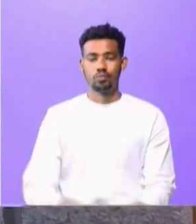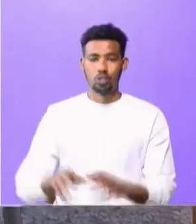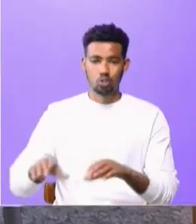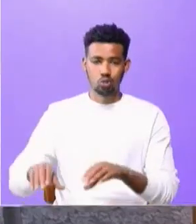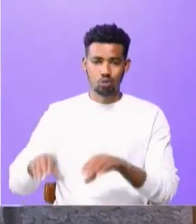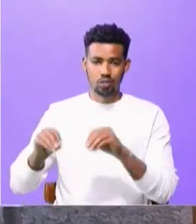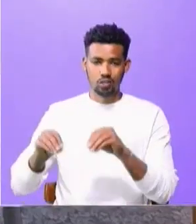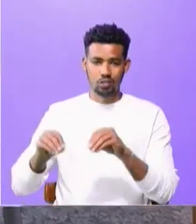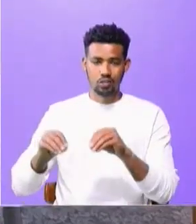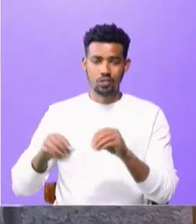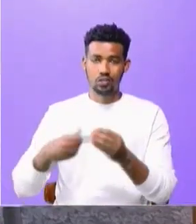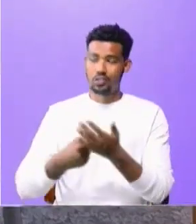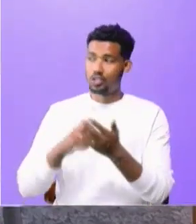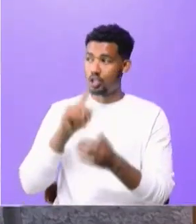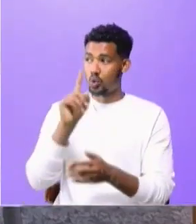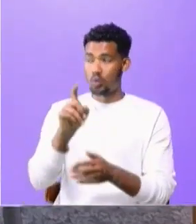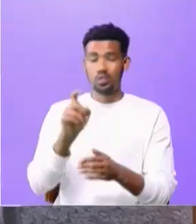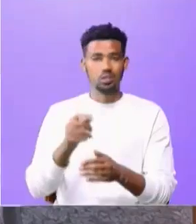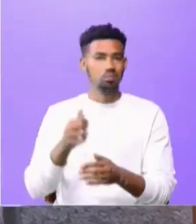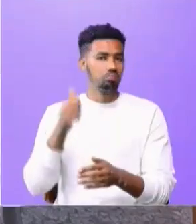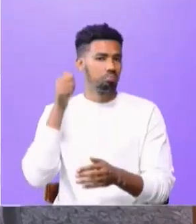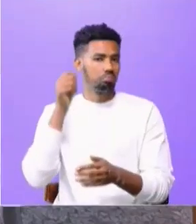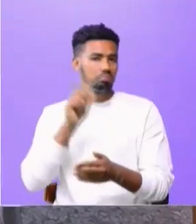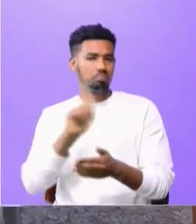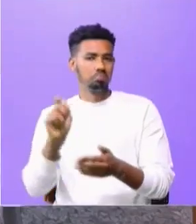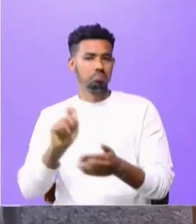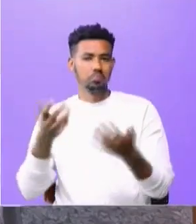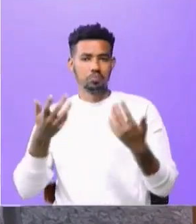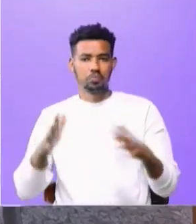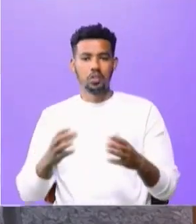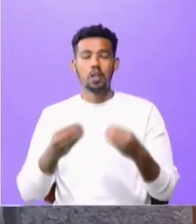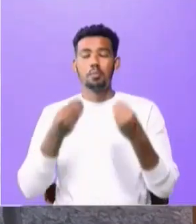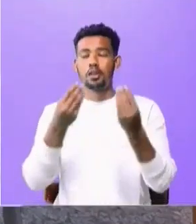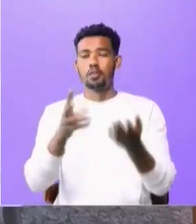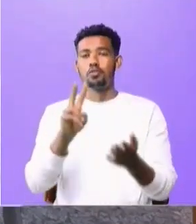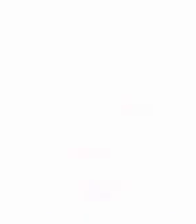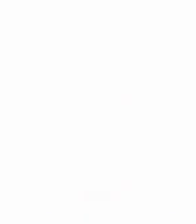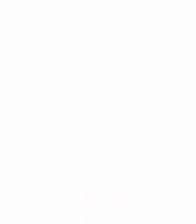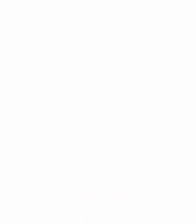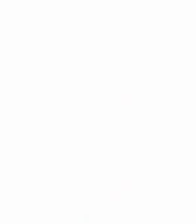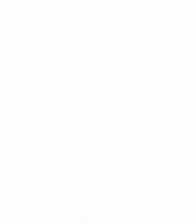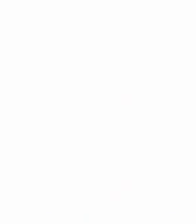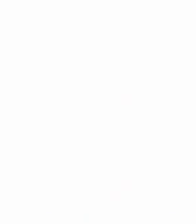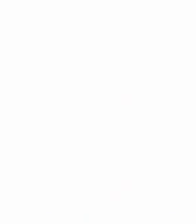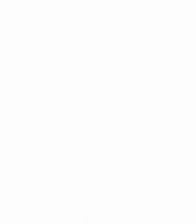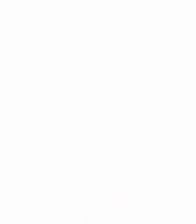Students, here is the questions behind. Let me give you 2 minutes and I will be back.